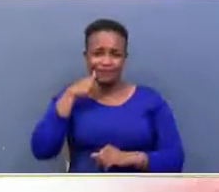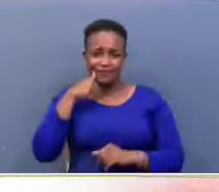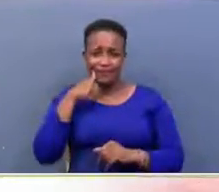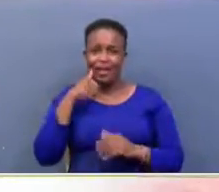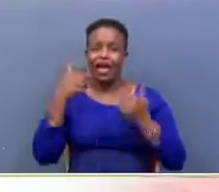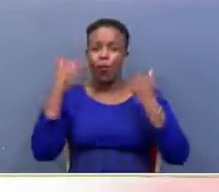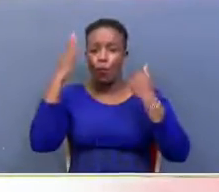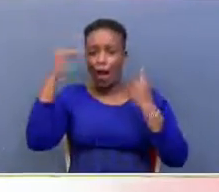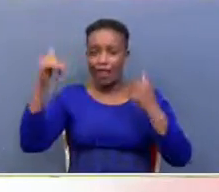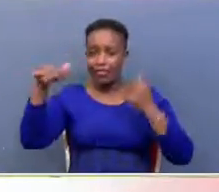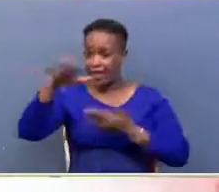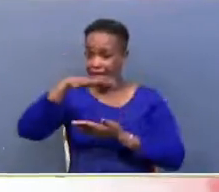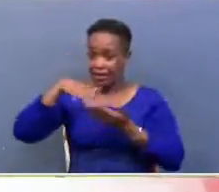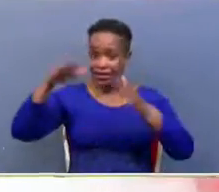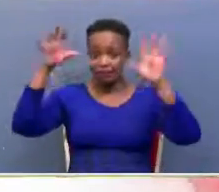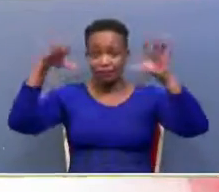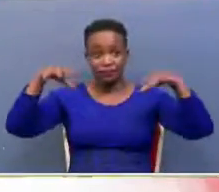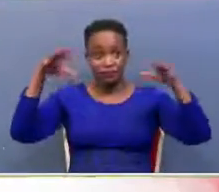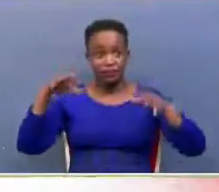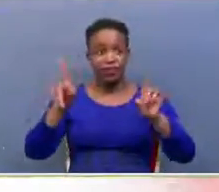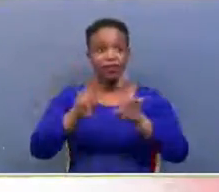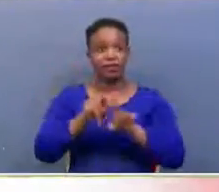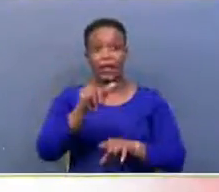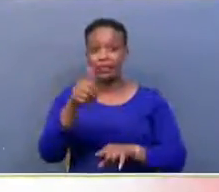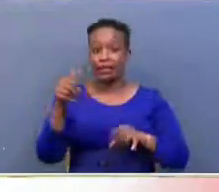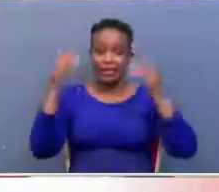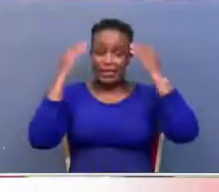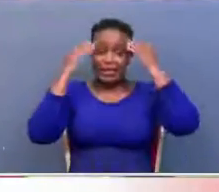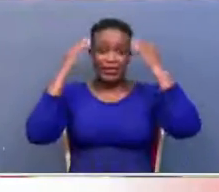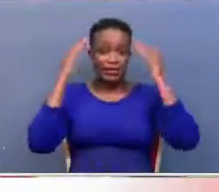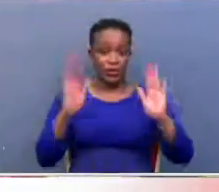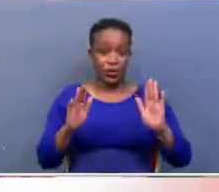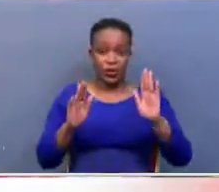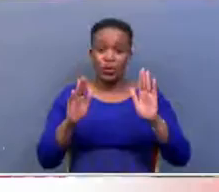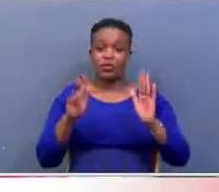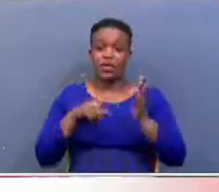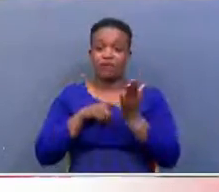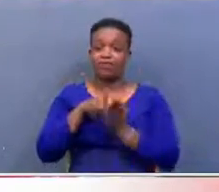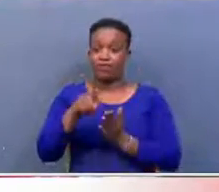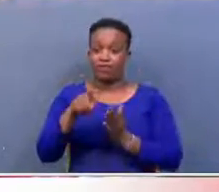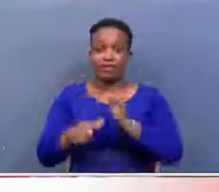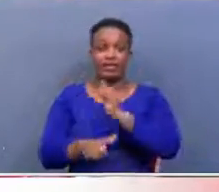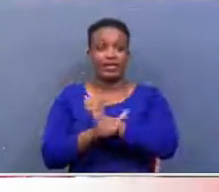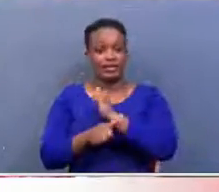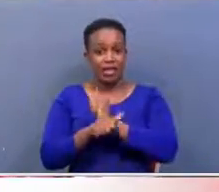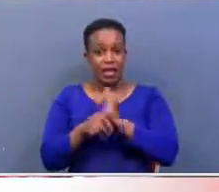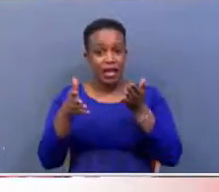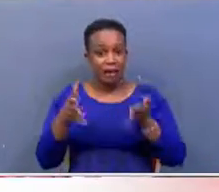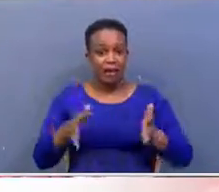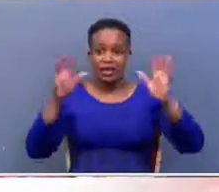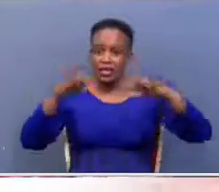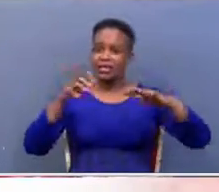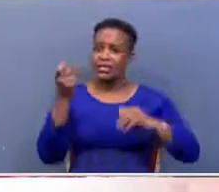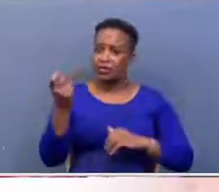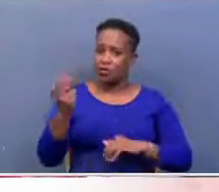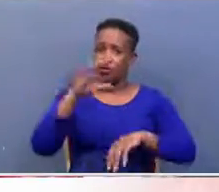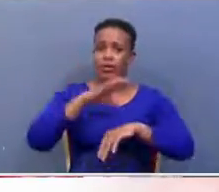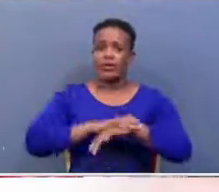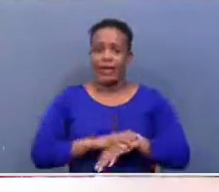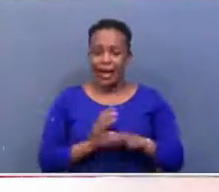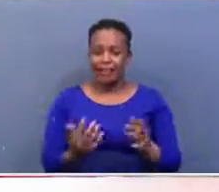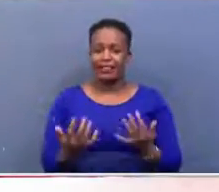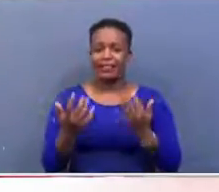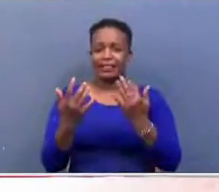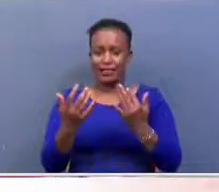the area, with the herders unaware of the deadly insects. Huku ikumenyesha kidogo, tukapata nyasi, tukapata ng'ombe siko na